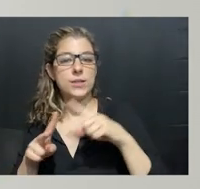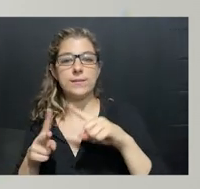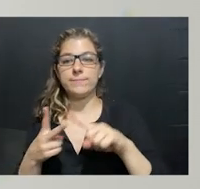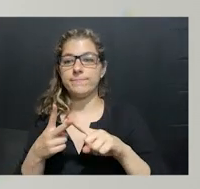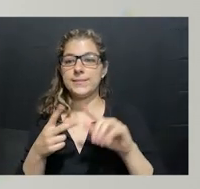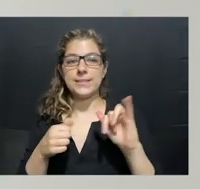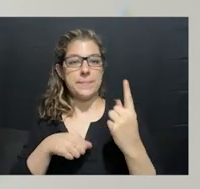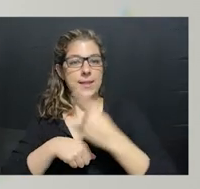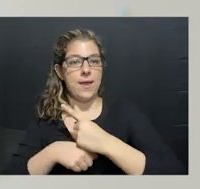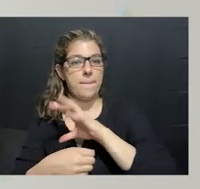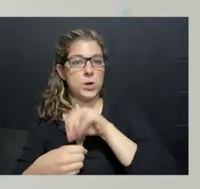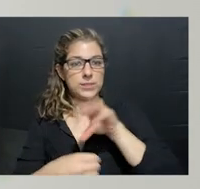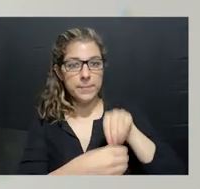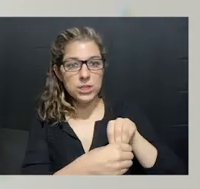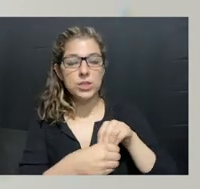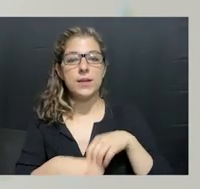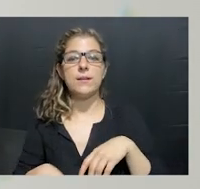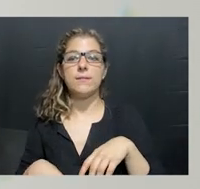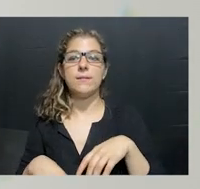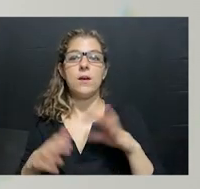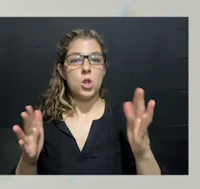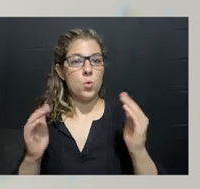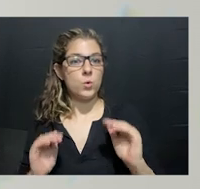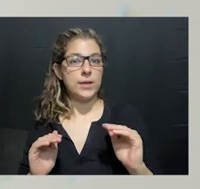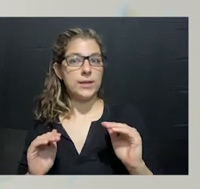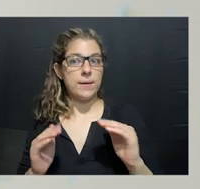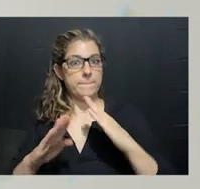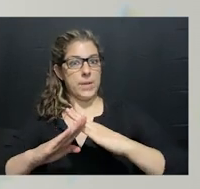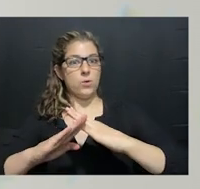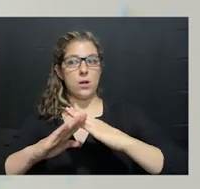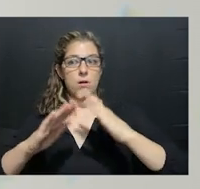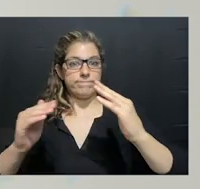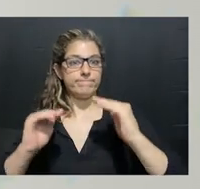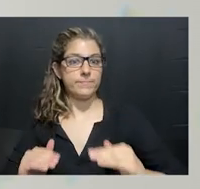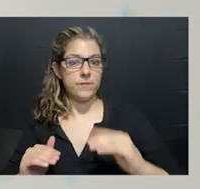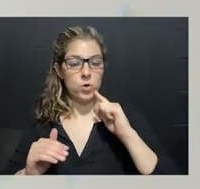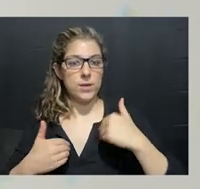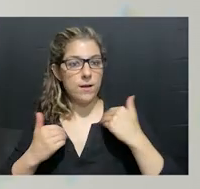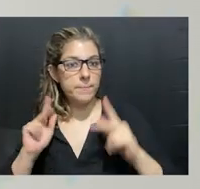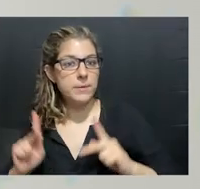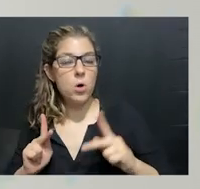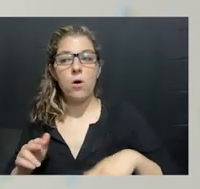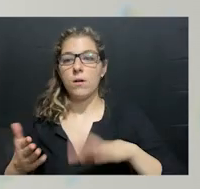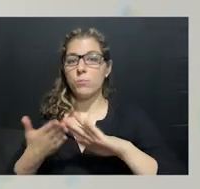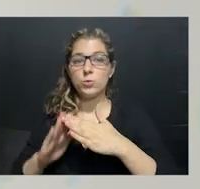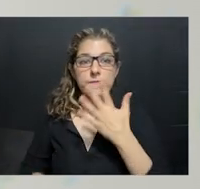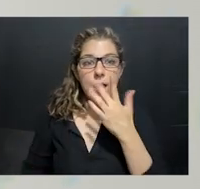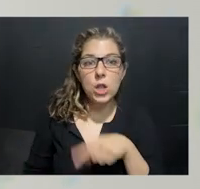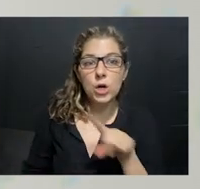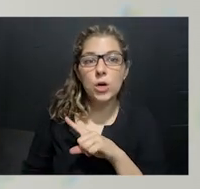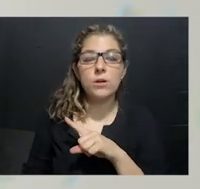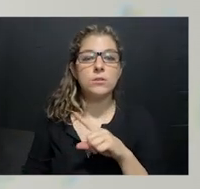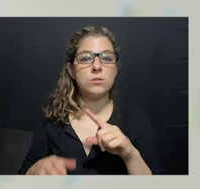day participation, on lowering the barrier for young people, for communities of color to be